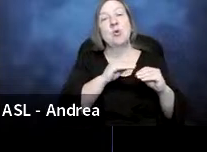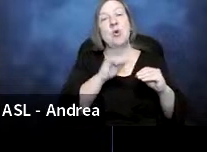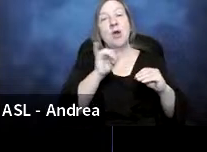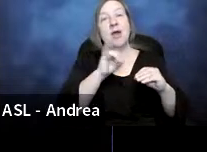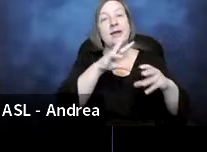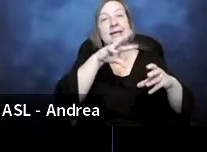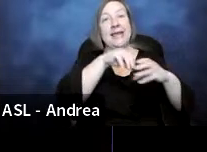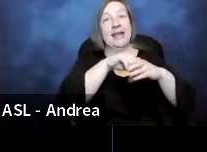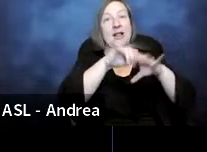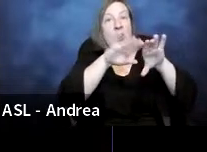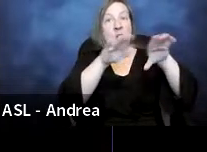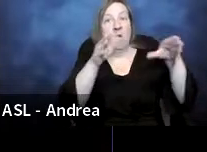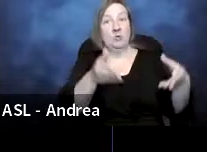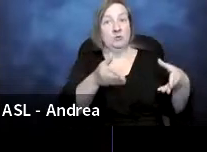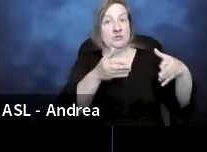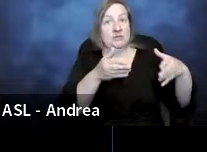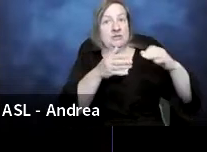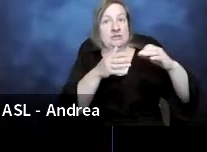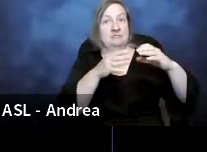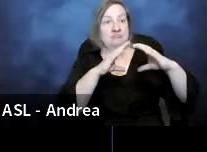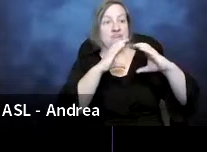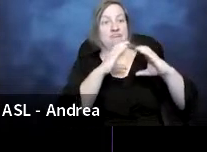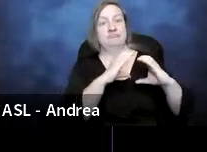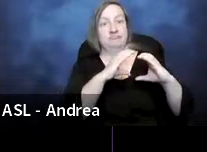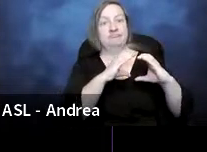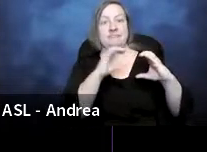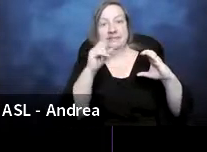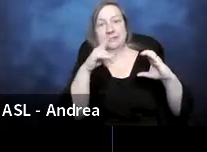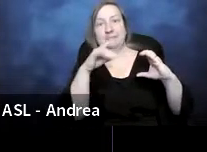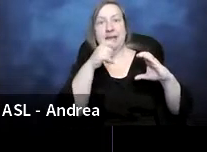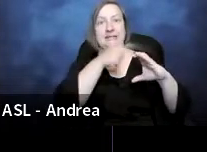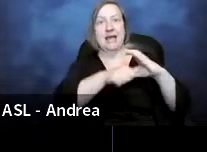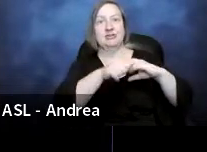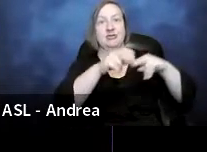more enclosed space underneath